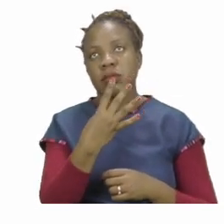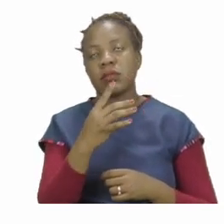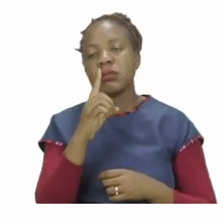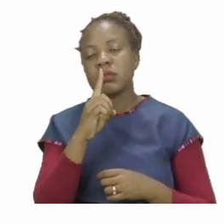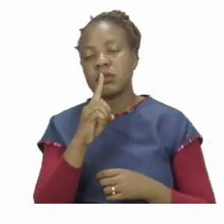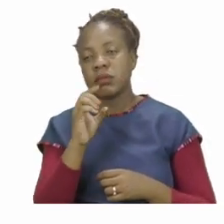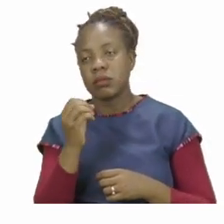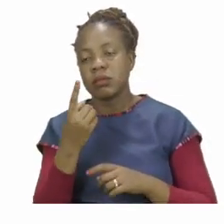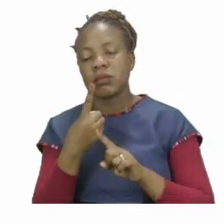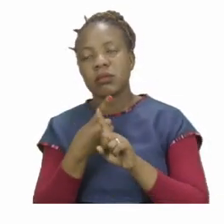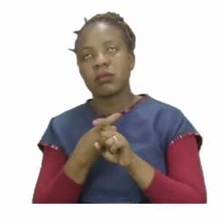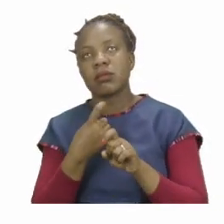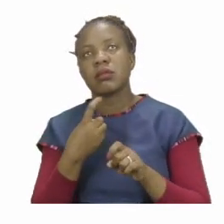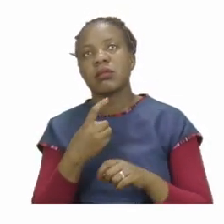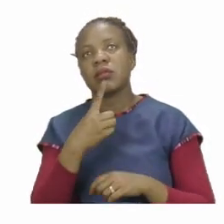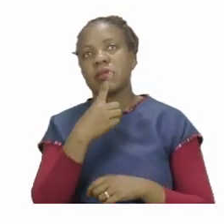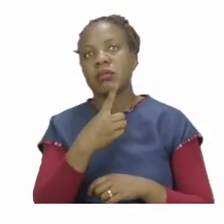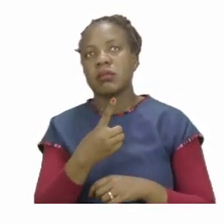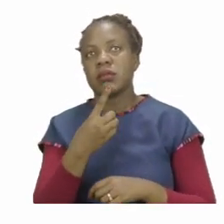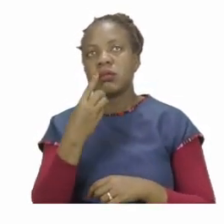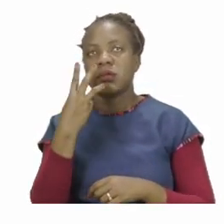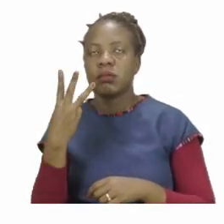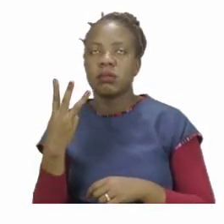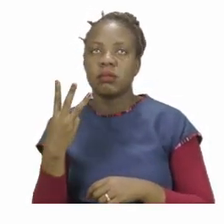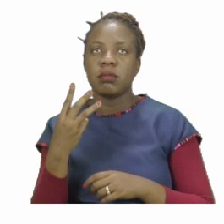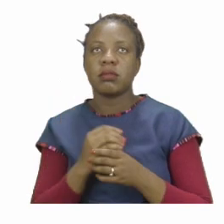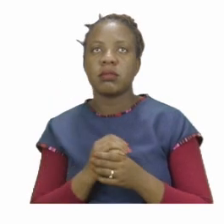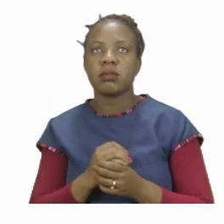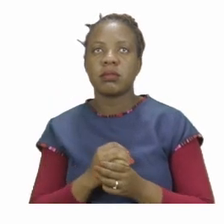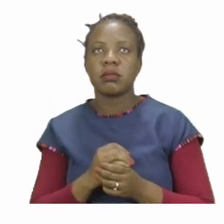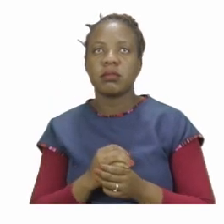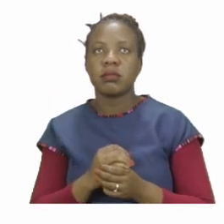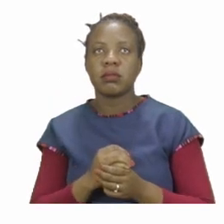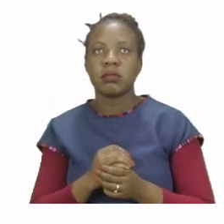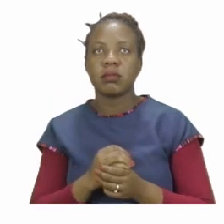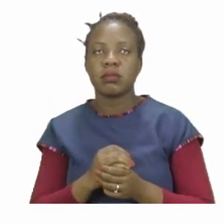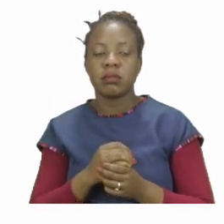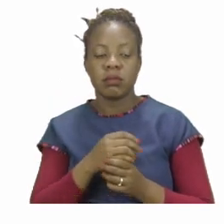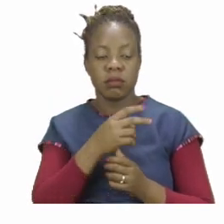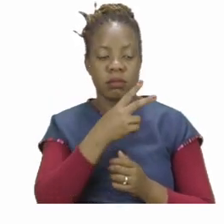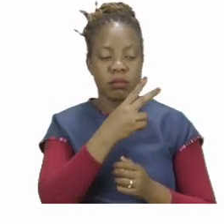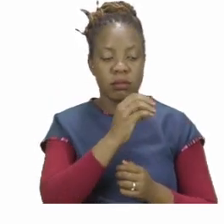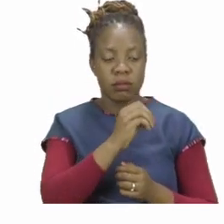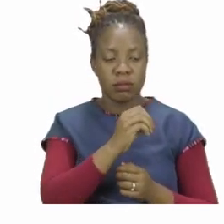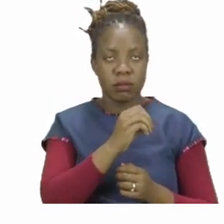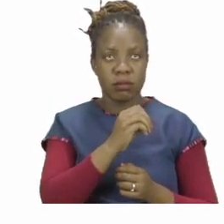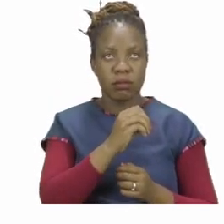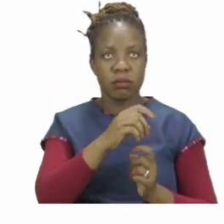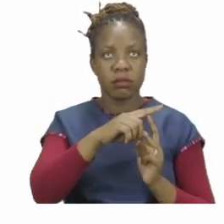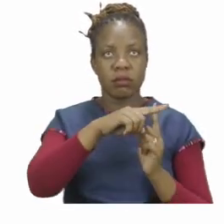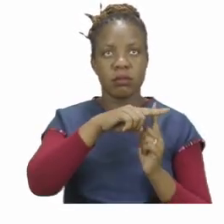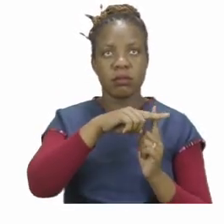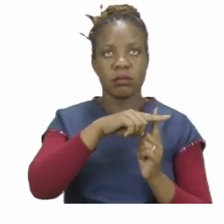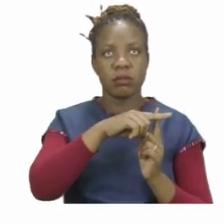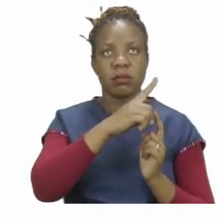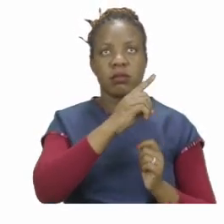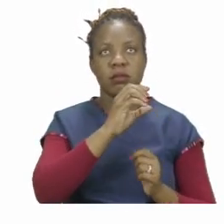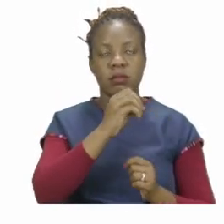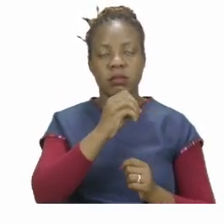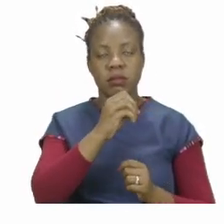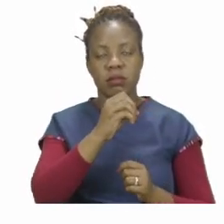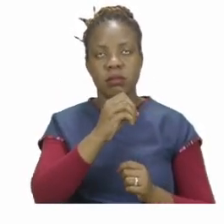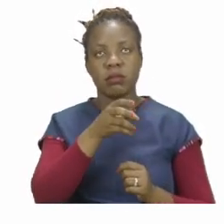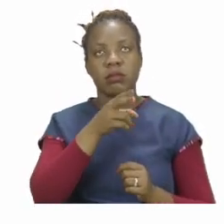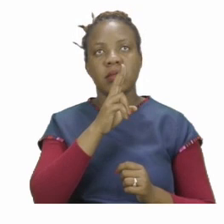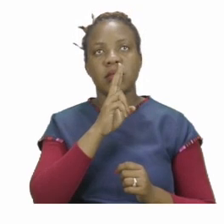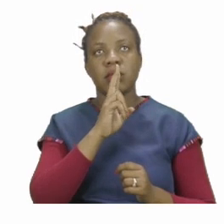from 13. So then you will now say 20 plus 10, and then you add